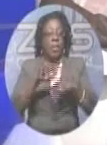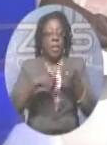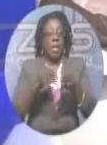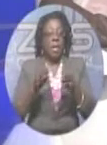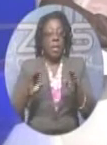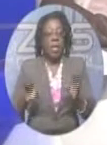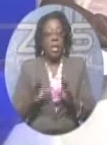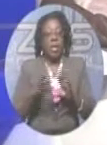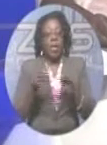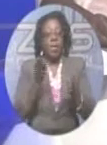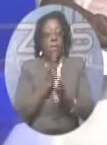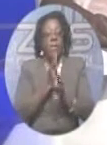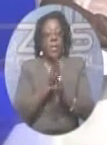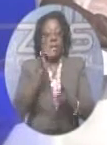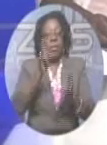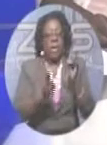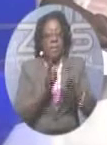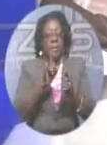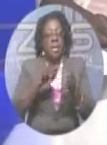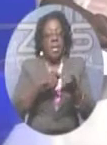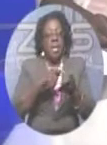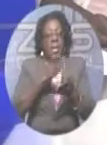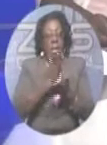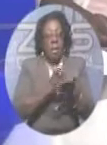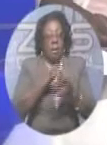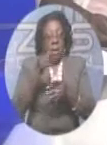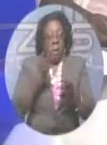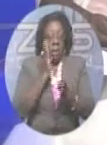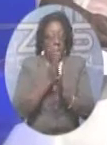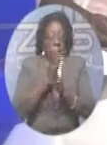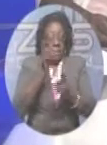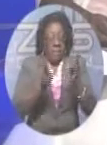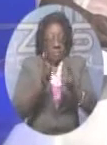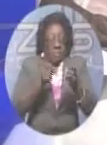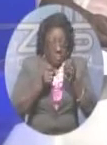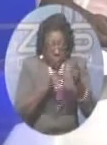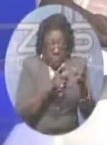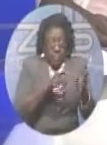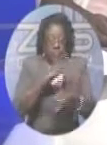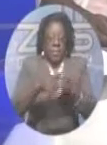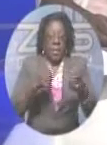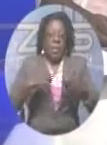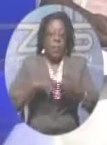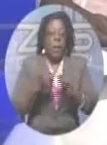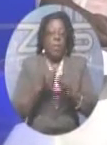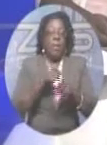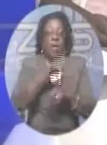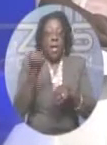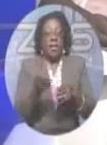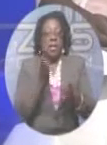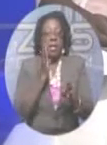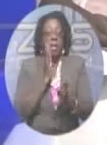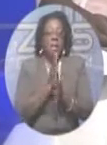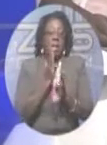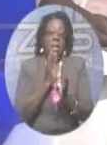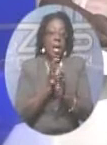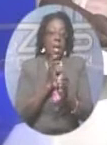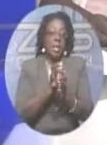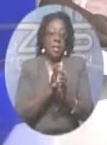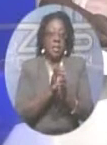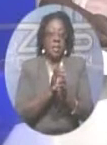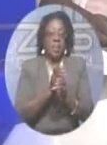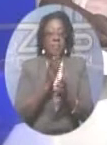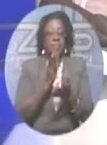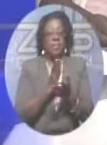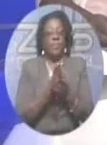drivers. Some say the buses drive too fast and create a hazard for fellow motorists, while others say some passengers on the bus pose the